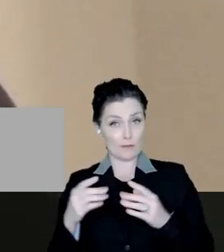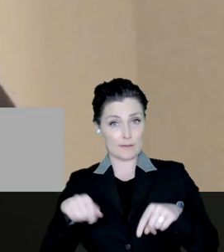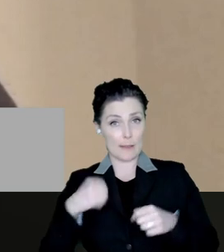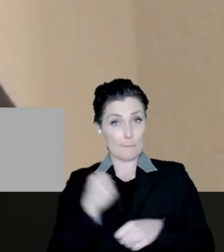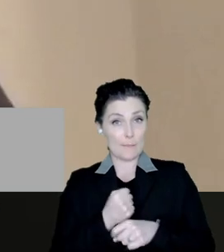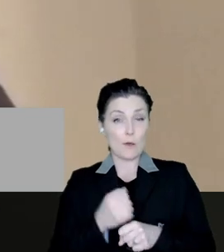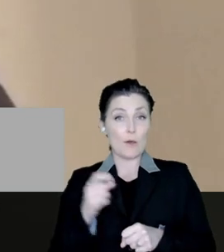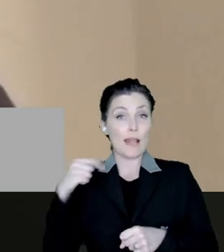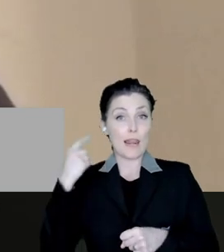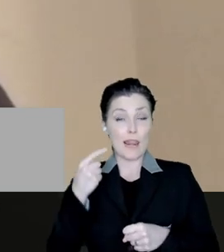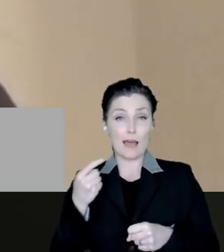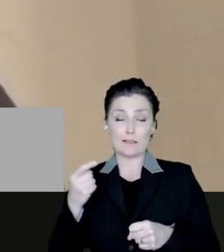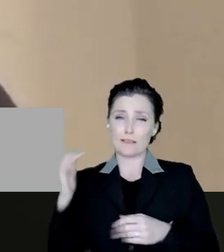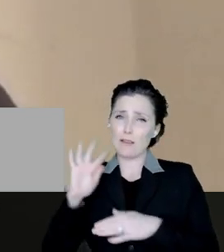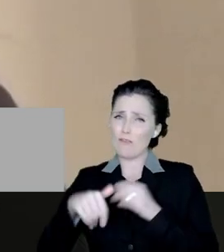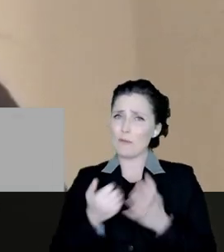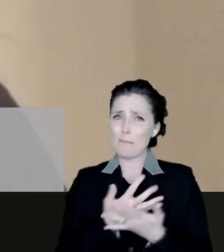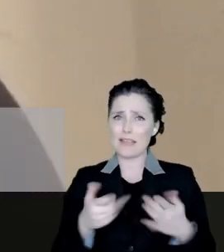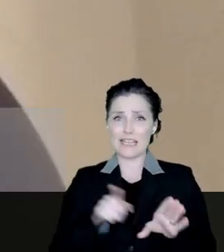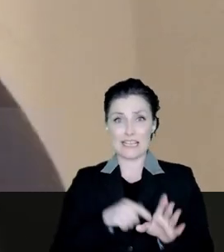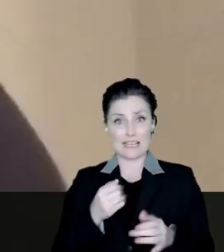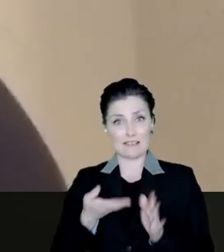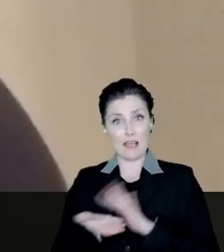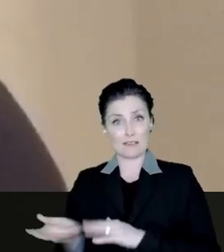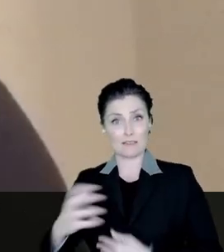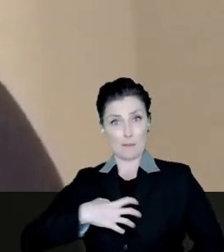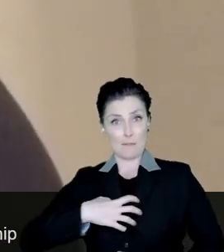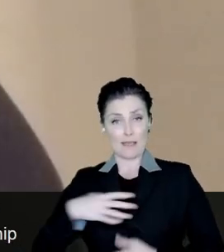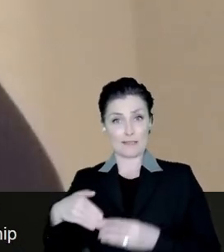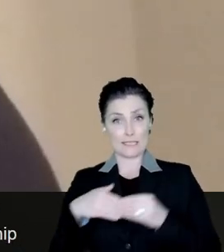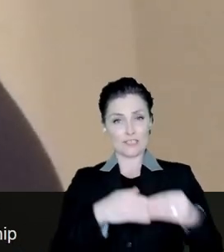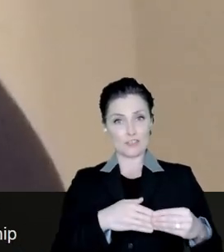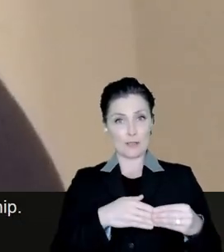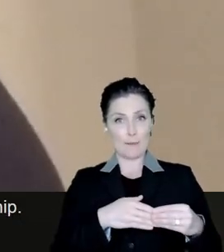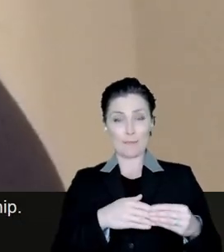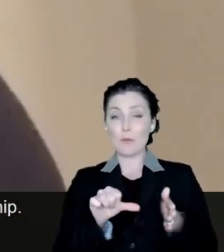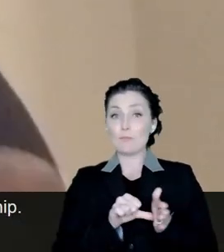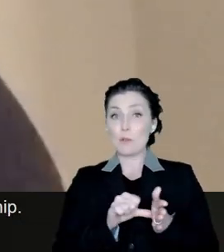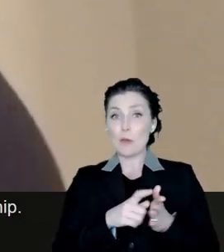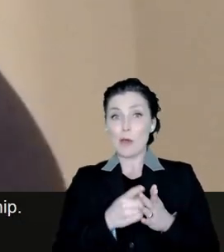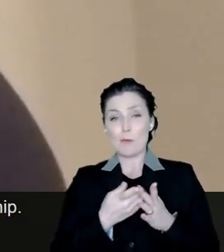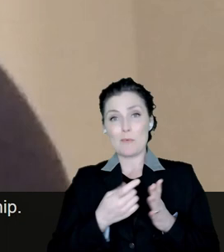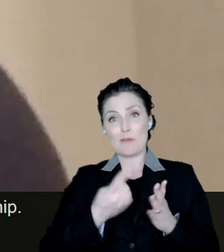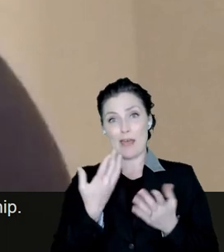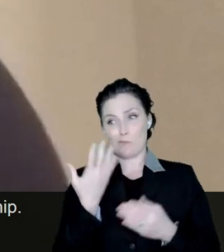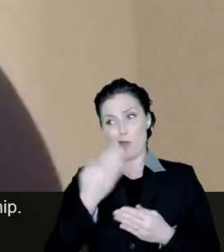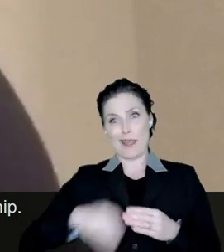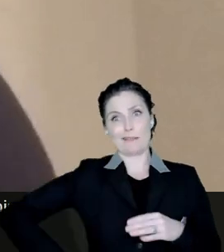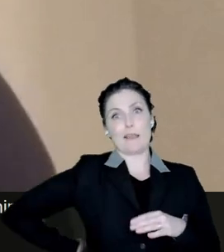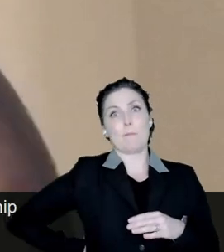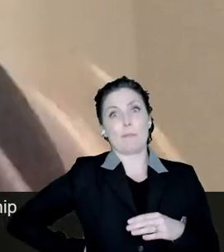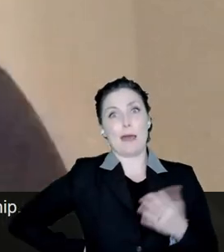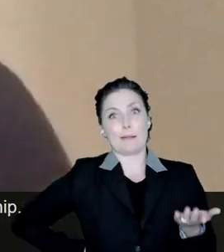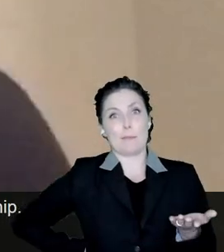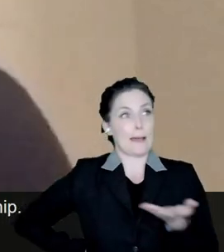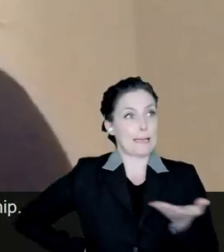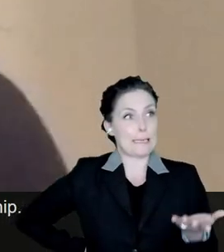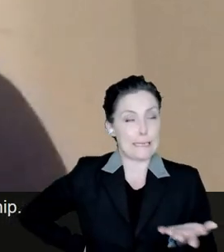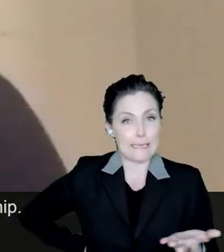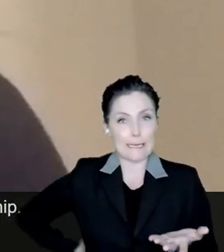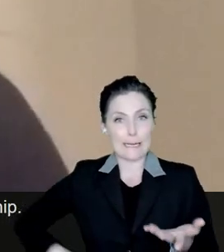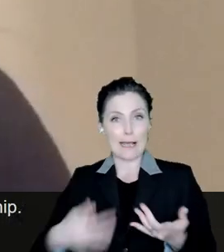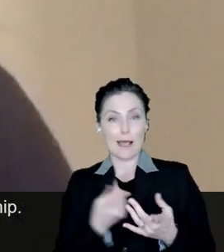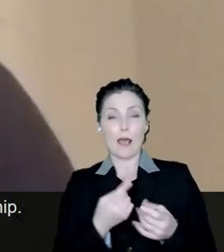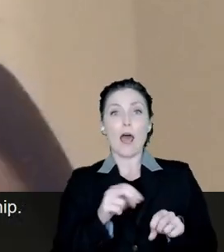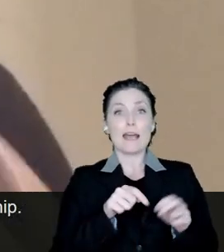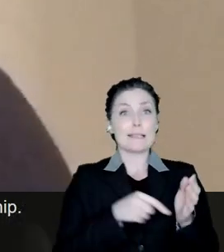under Sadiq's leadership. And actually, the problem is we've had one hand tied behind our back, as usual, like we did with TfL and now we do with the planning